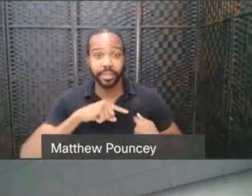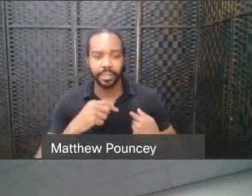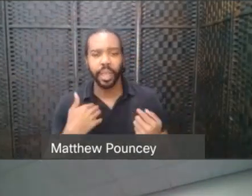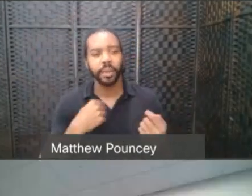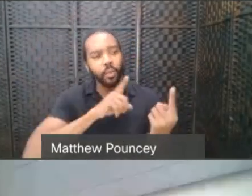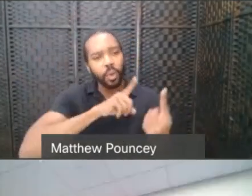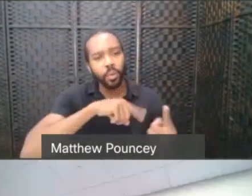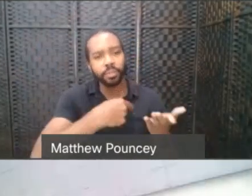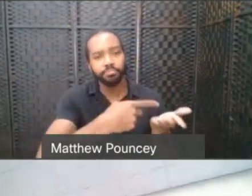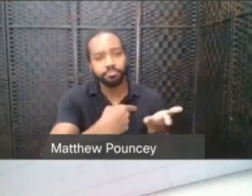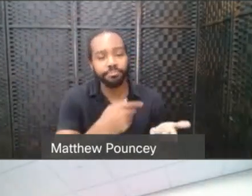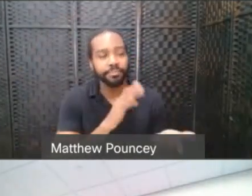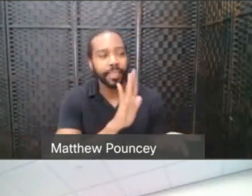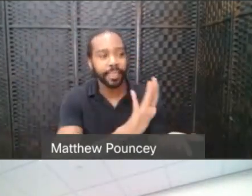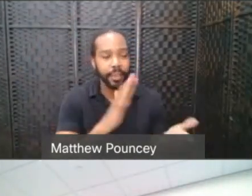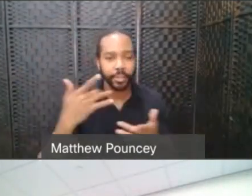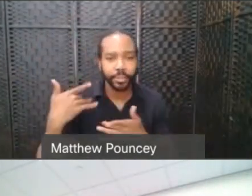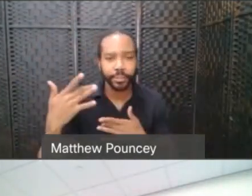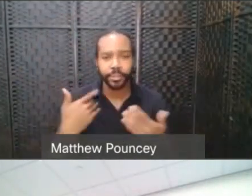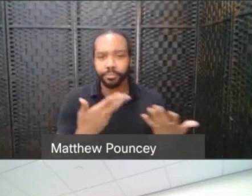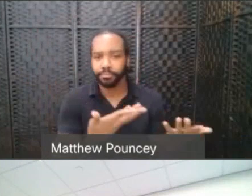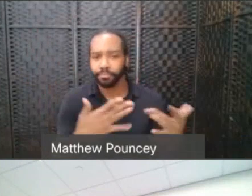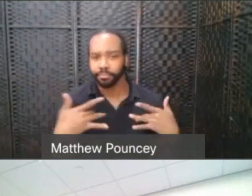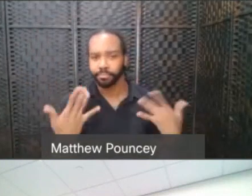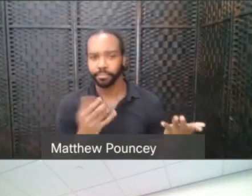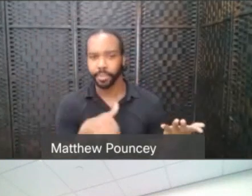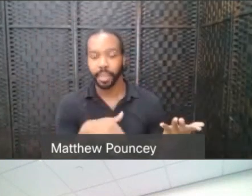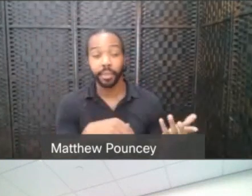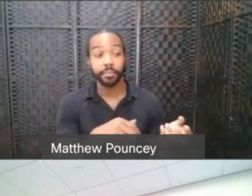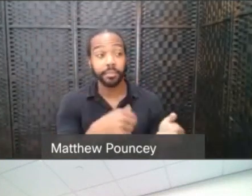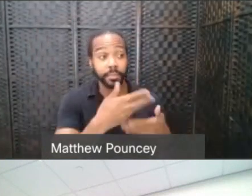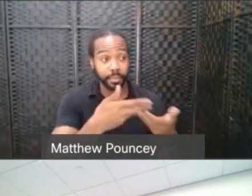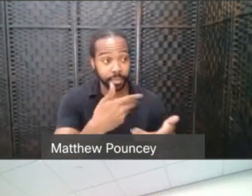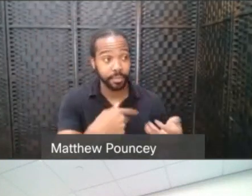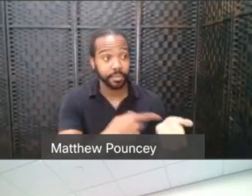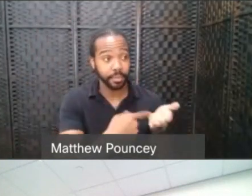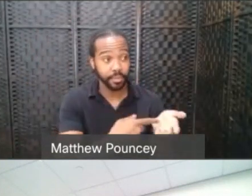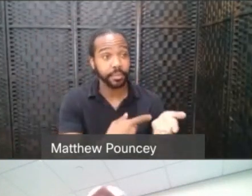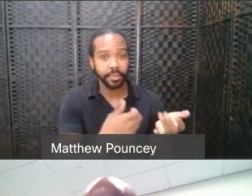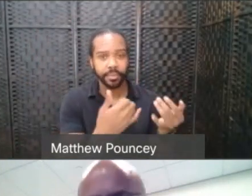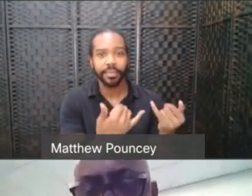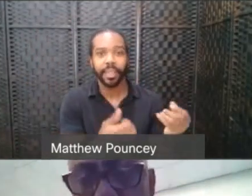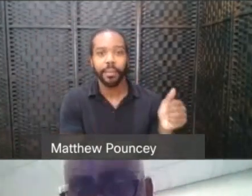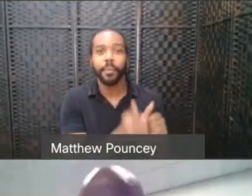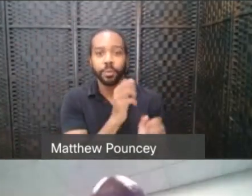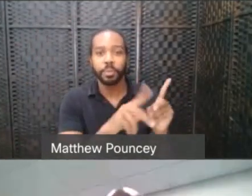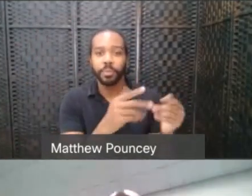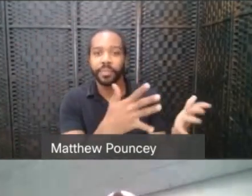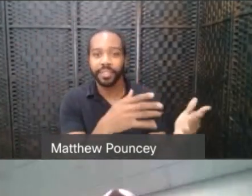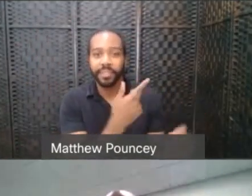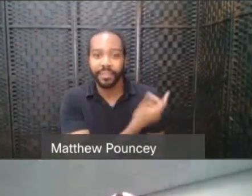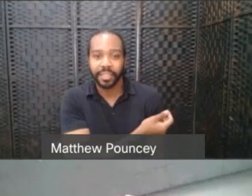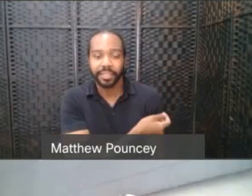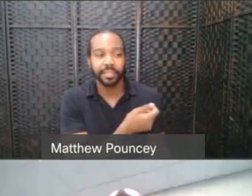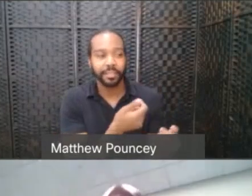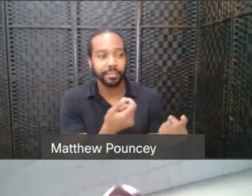conversation what their concern is. So we were able to get most people vaccinated at this point, in addition to the creative incentives we